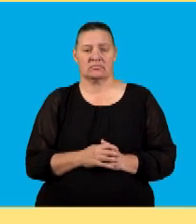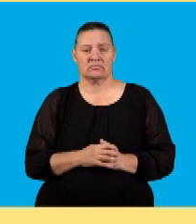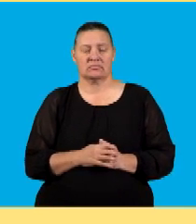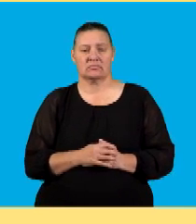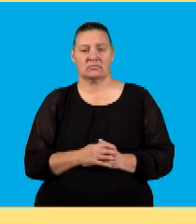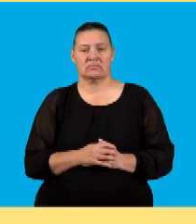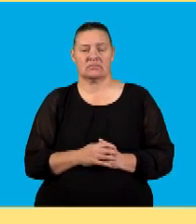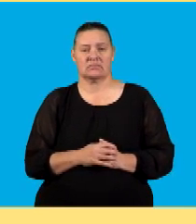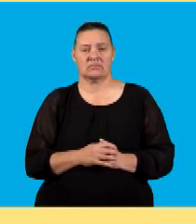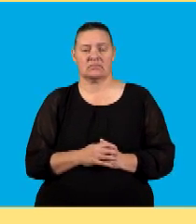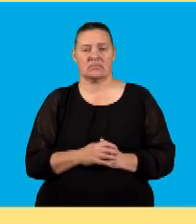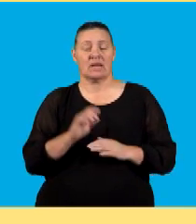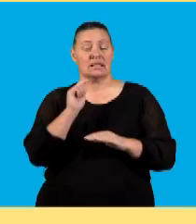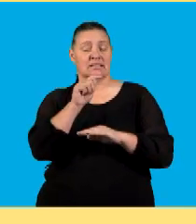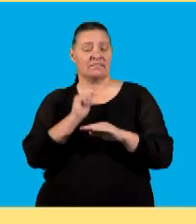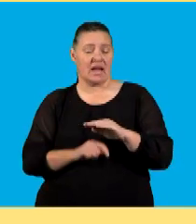18,900